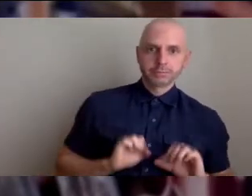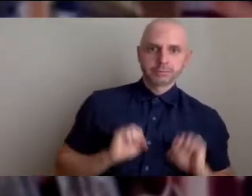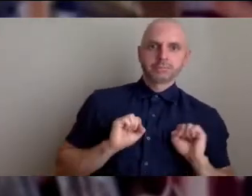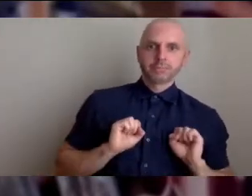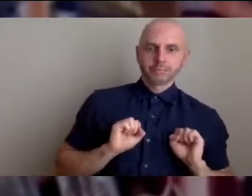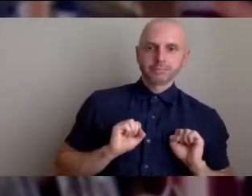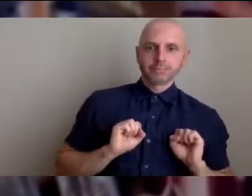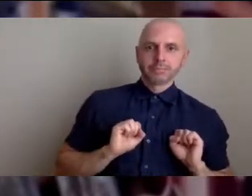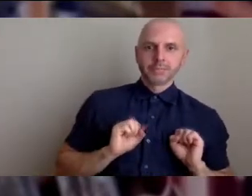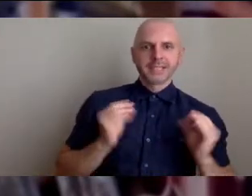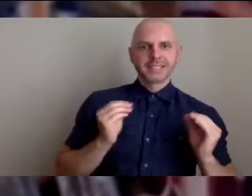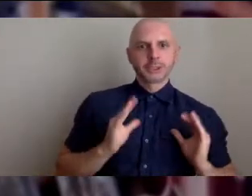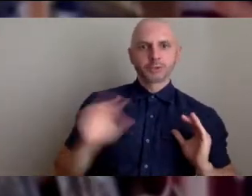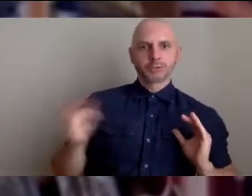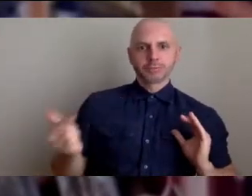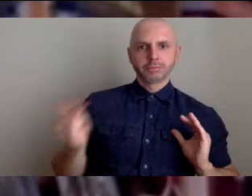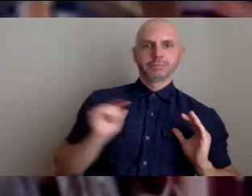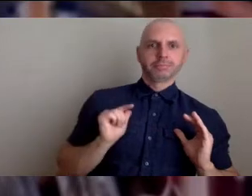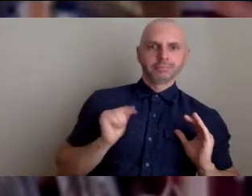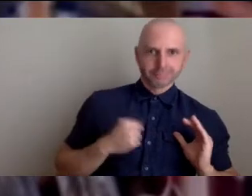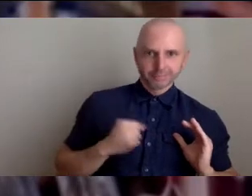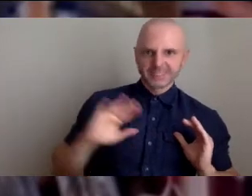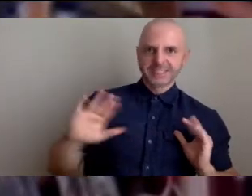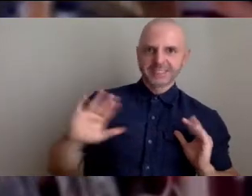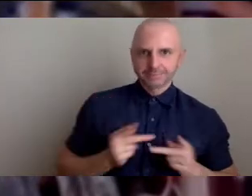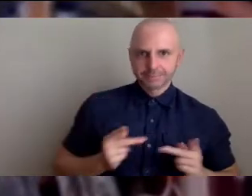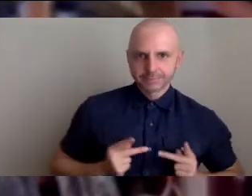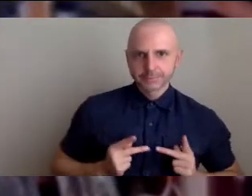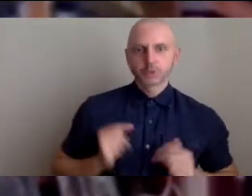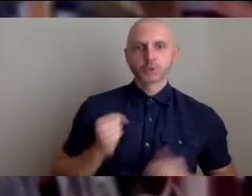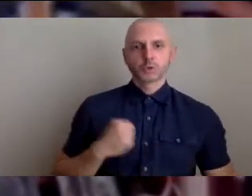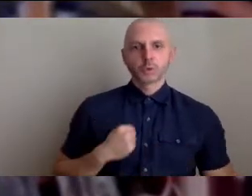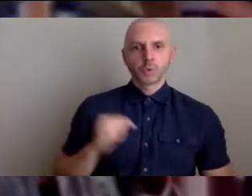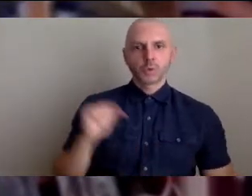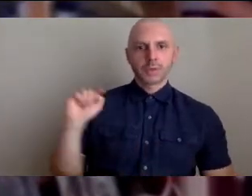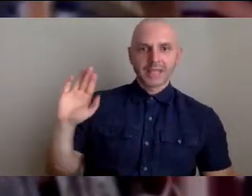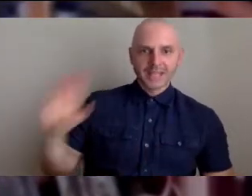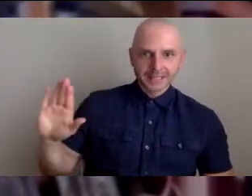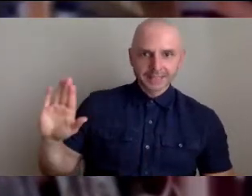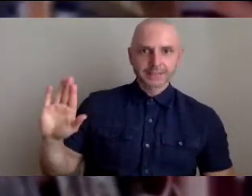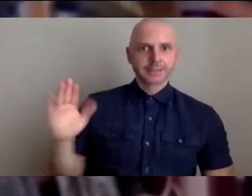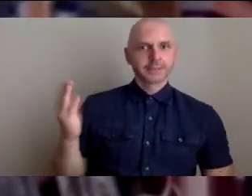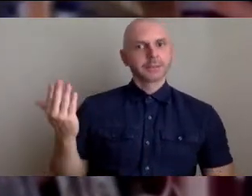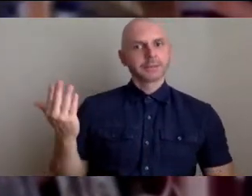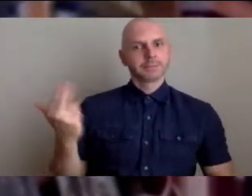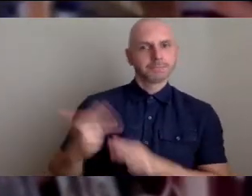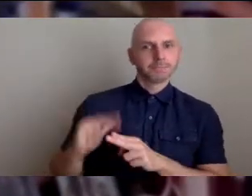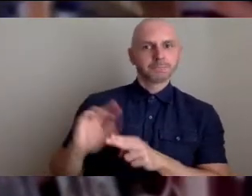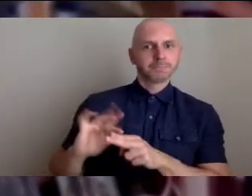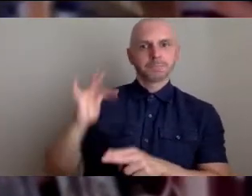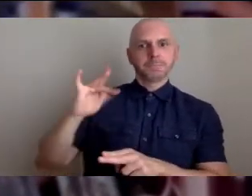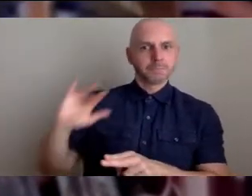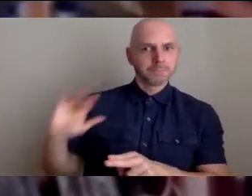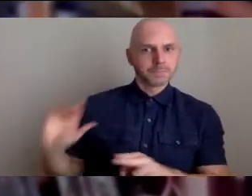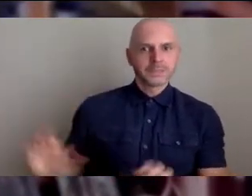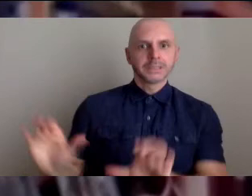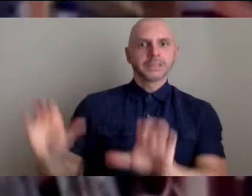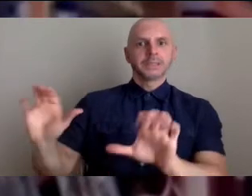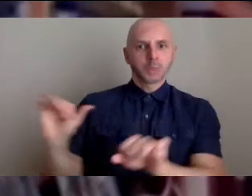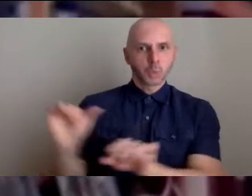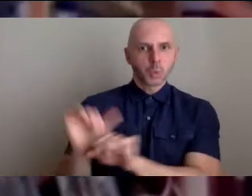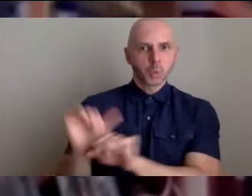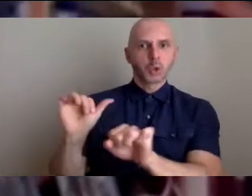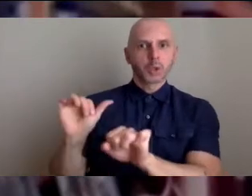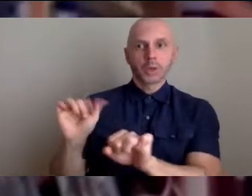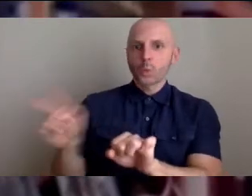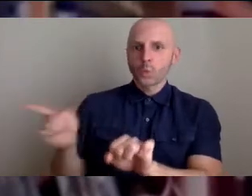also ensuring that your faculty and its students benefit from his legacy. So thank you for making all of that possible. You really are